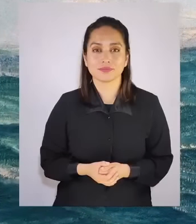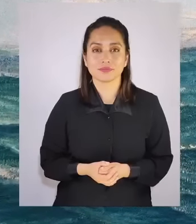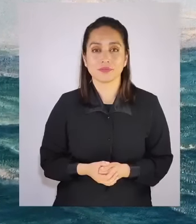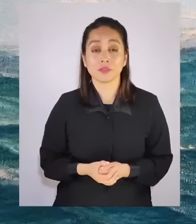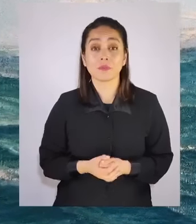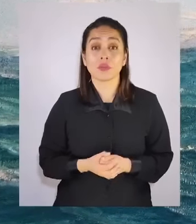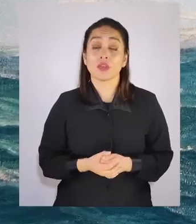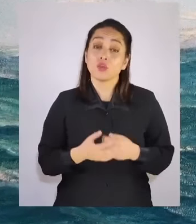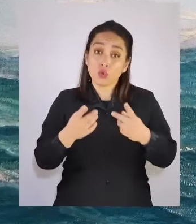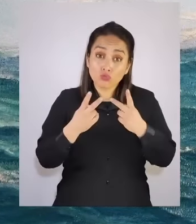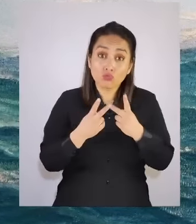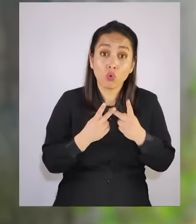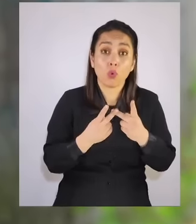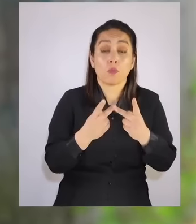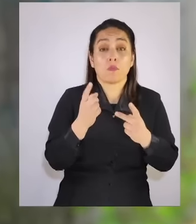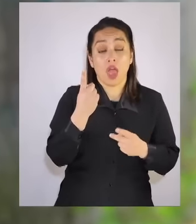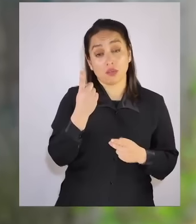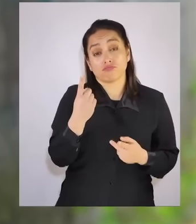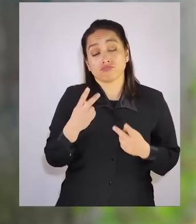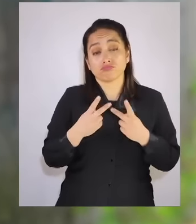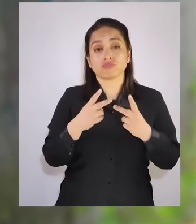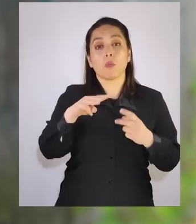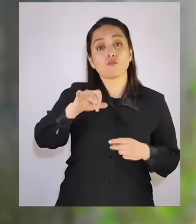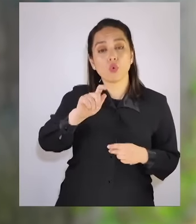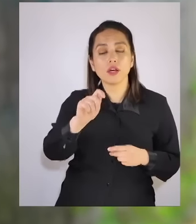En uno de los viajes que Juan Muat